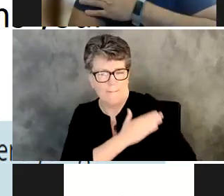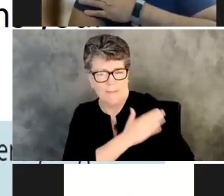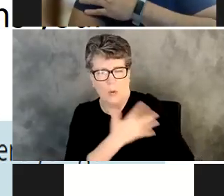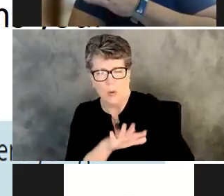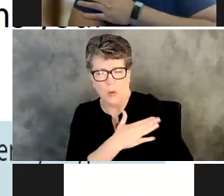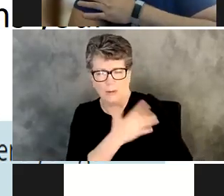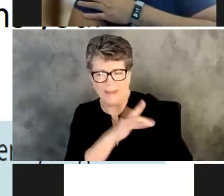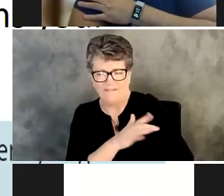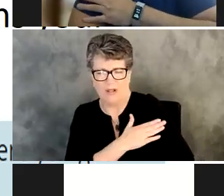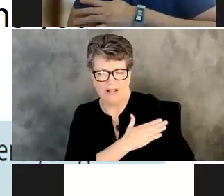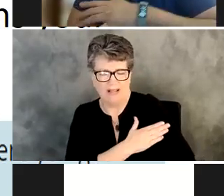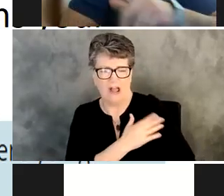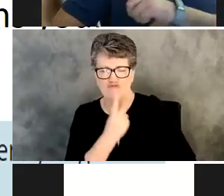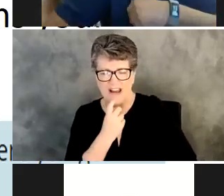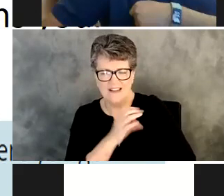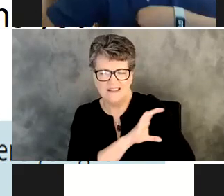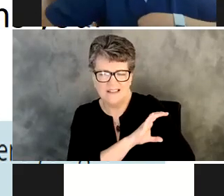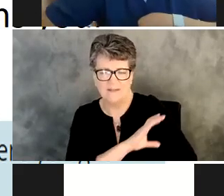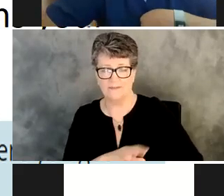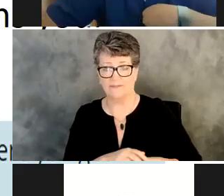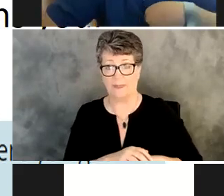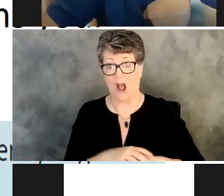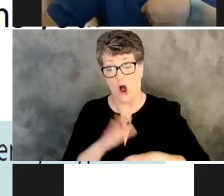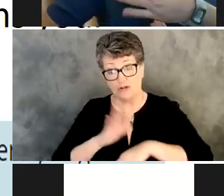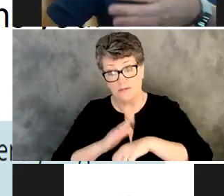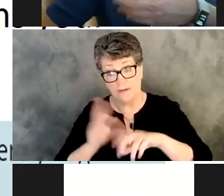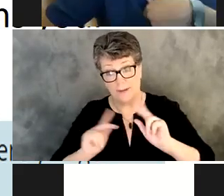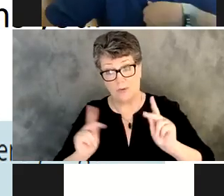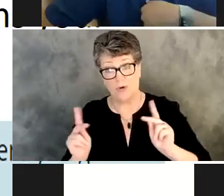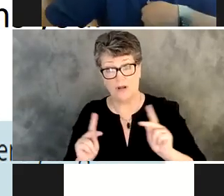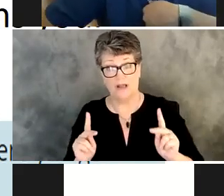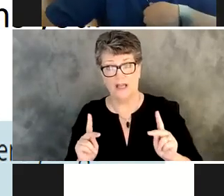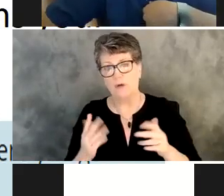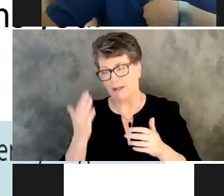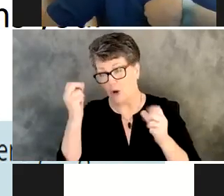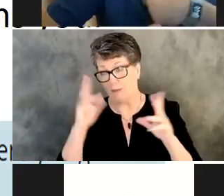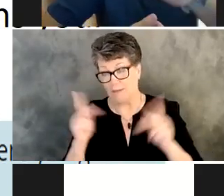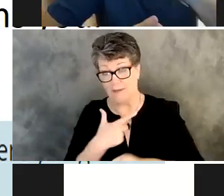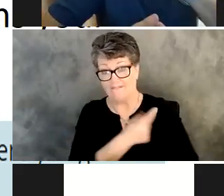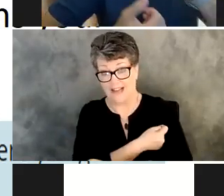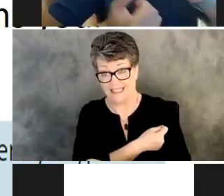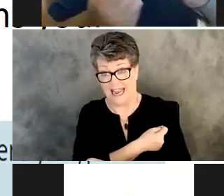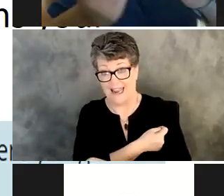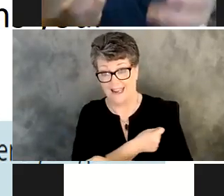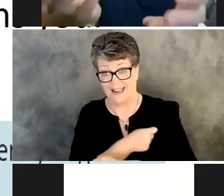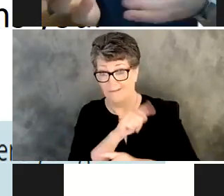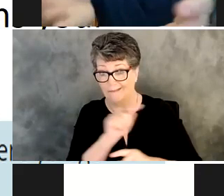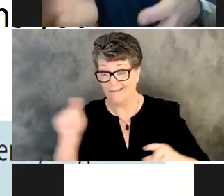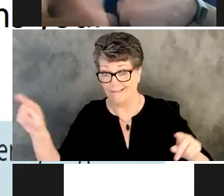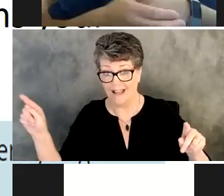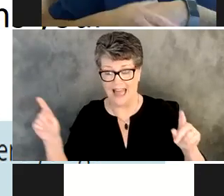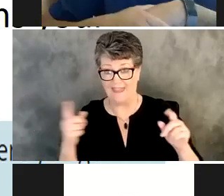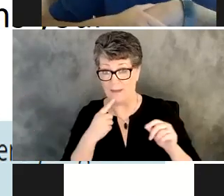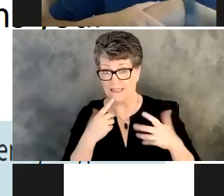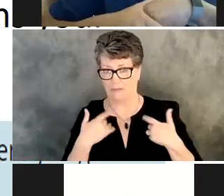painful, redness, swollen. I also caution folks to think about, you probably know a lot of people who got vaccinated and they might say that